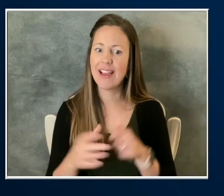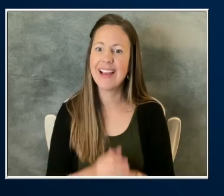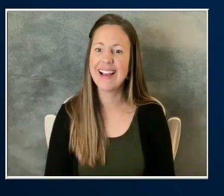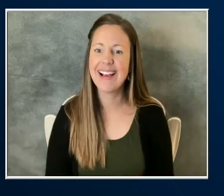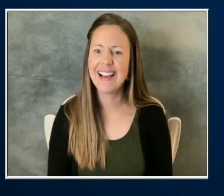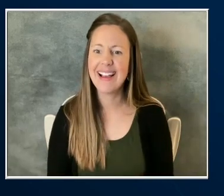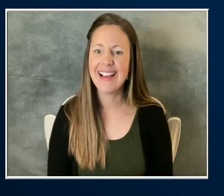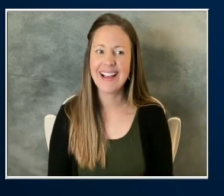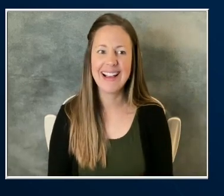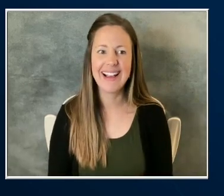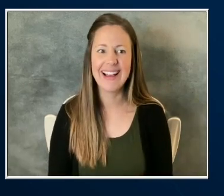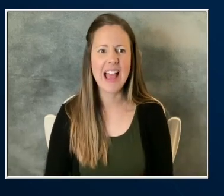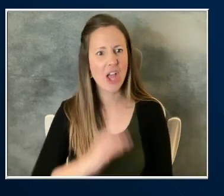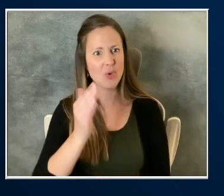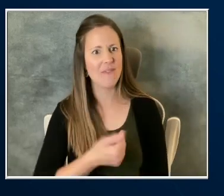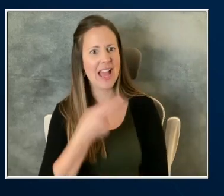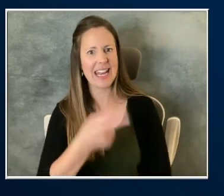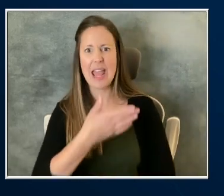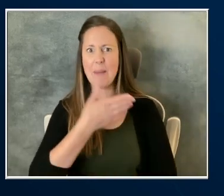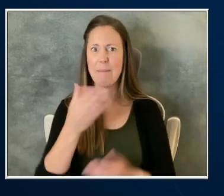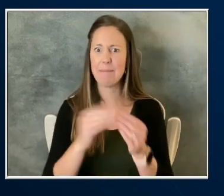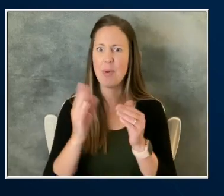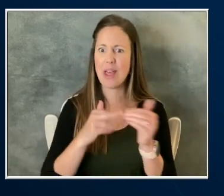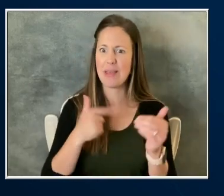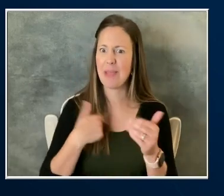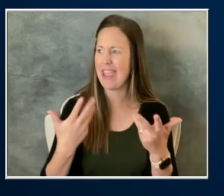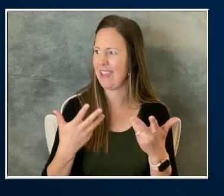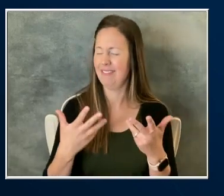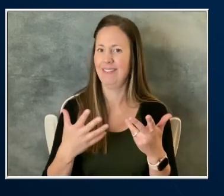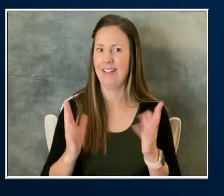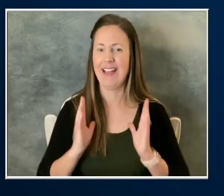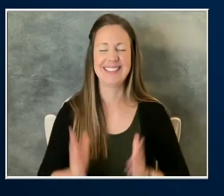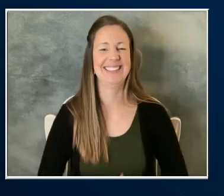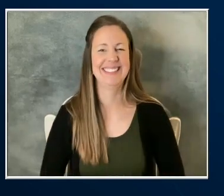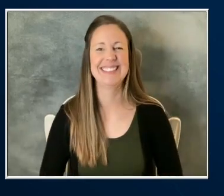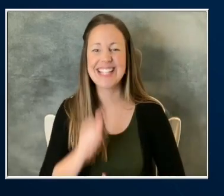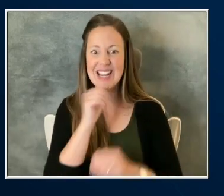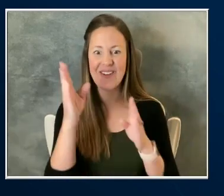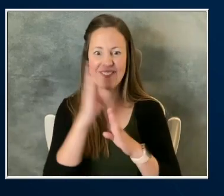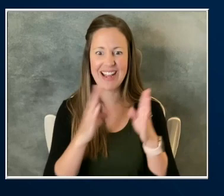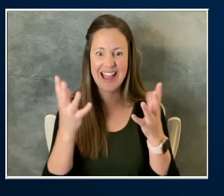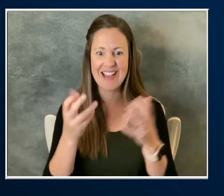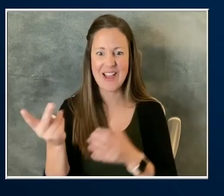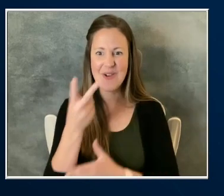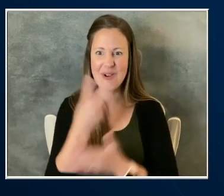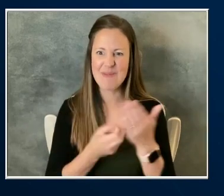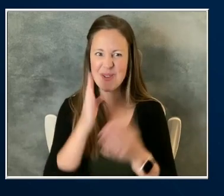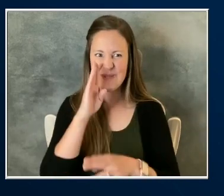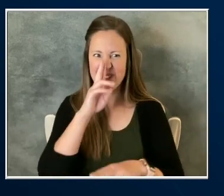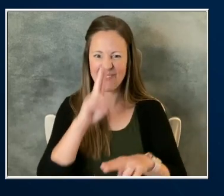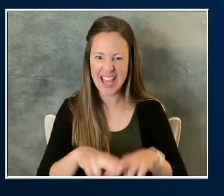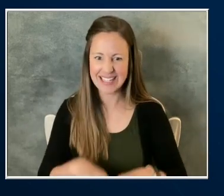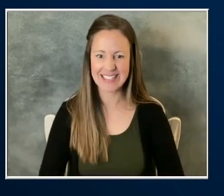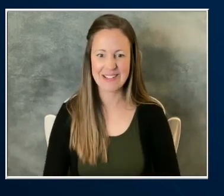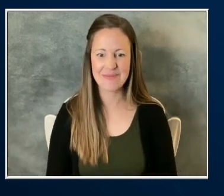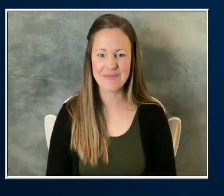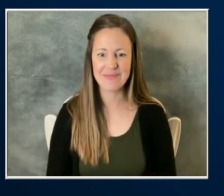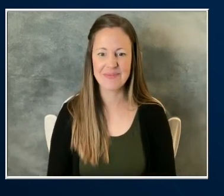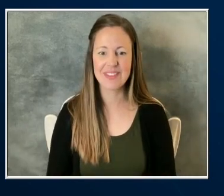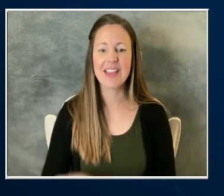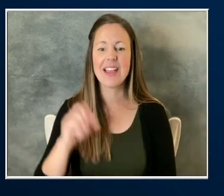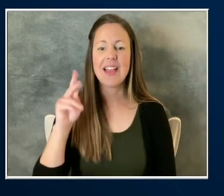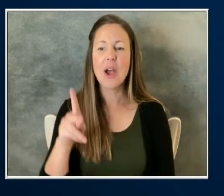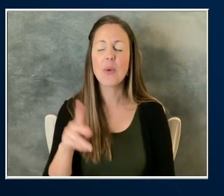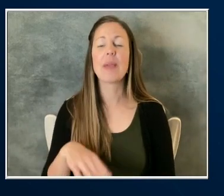Hawkeye for the beer, not me. I got it. Don't worry about that. No. I want you both. That would be a fun night. All right, we'll get to that later. Gene has